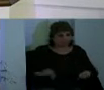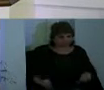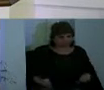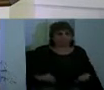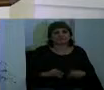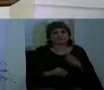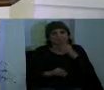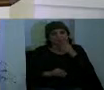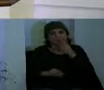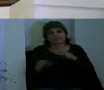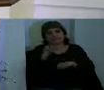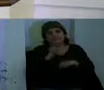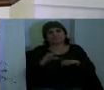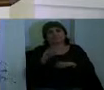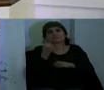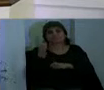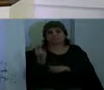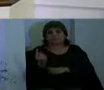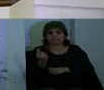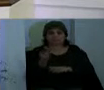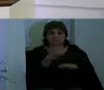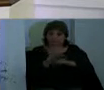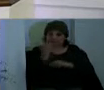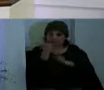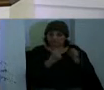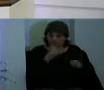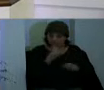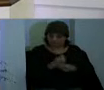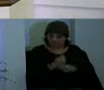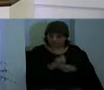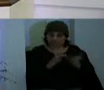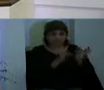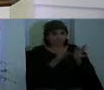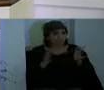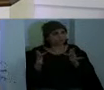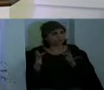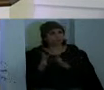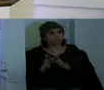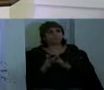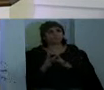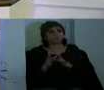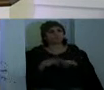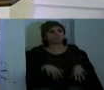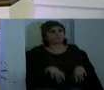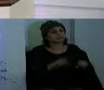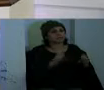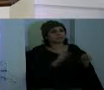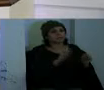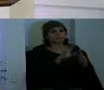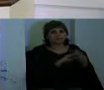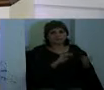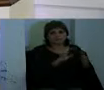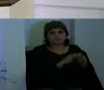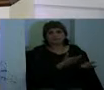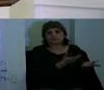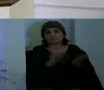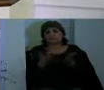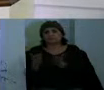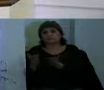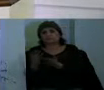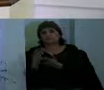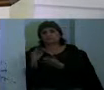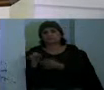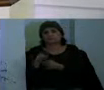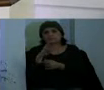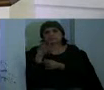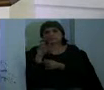one. After 3 years, Jesus takes his message to Jerusalem, and it leads to